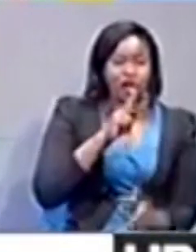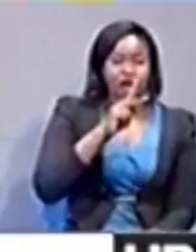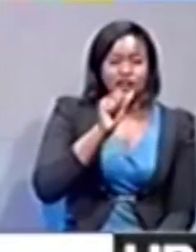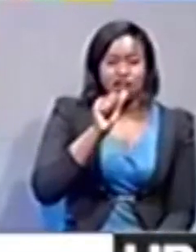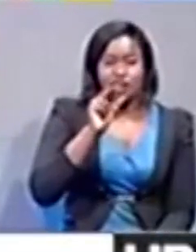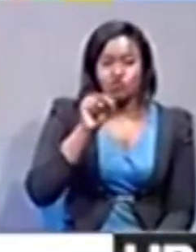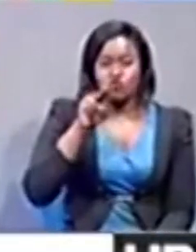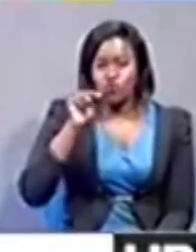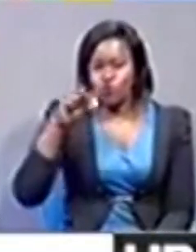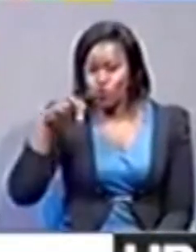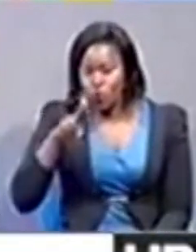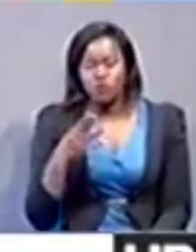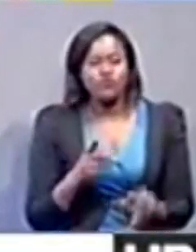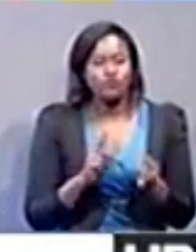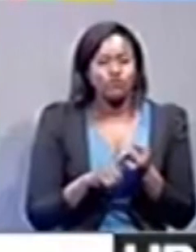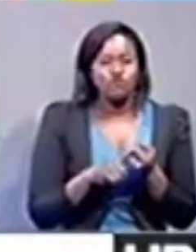from Fort Portal,